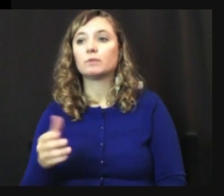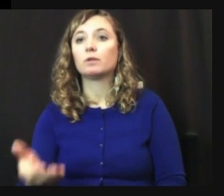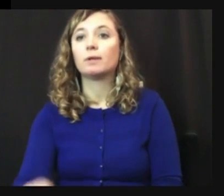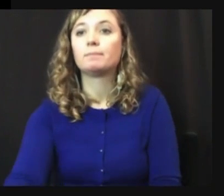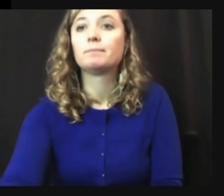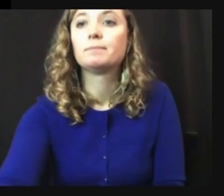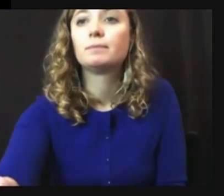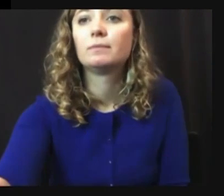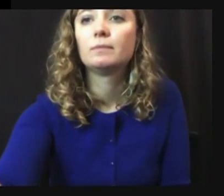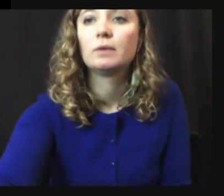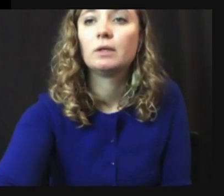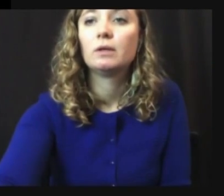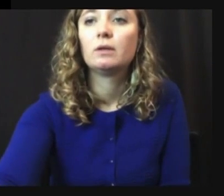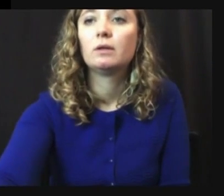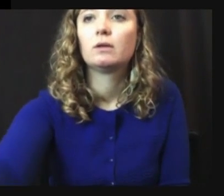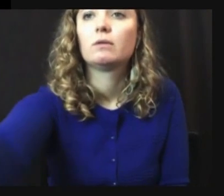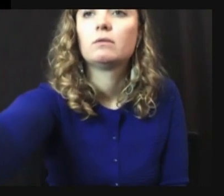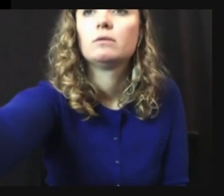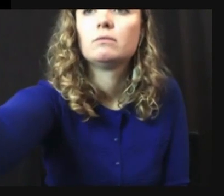and